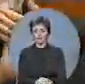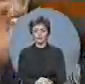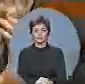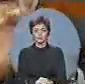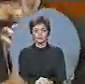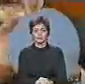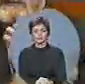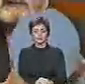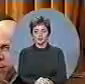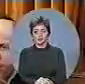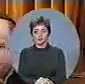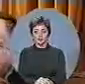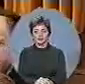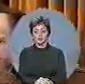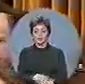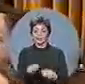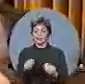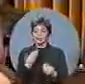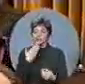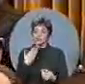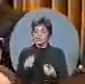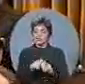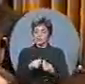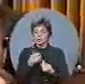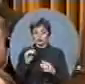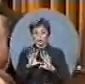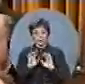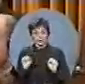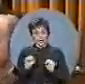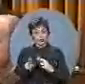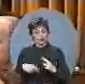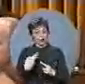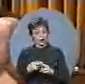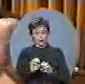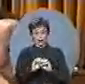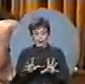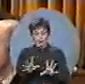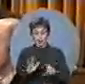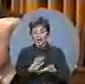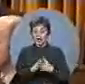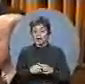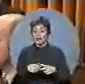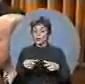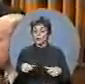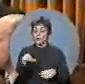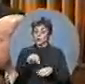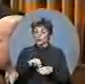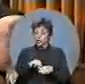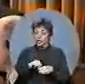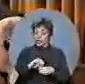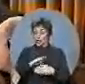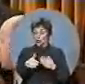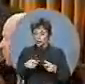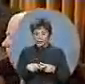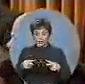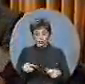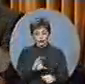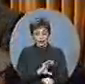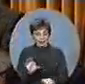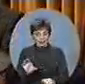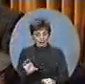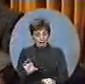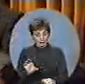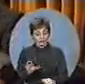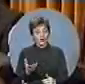Honourable Minister of the Environment. Thank you very much, Mr. Speaker. I indicated quite clearly that oil companies, like all